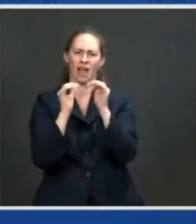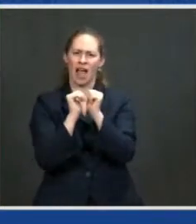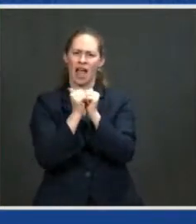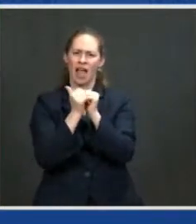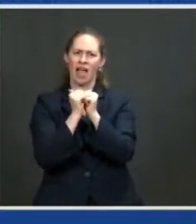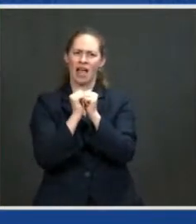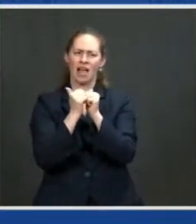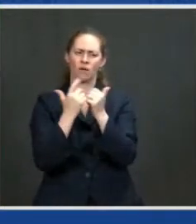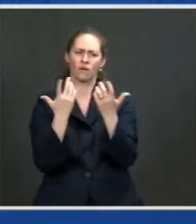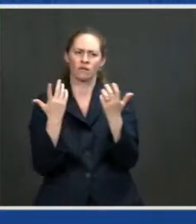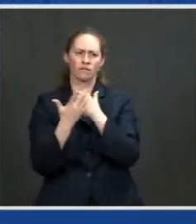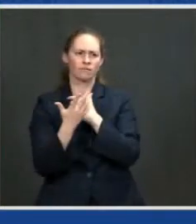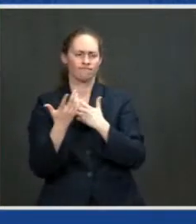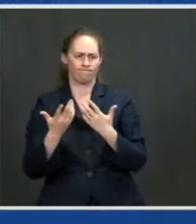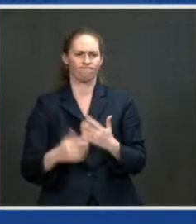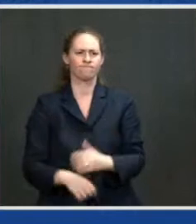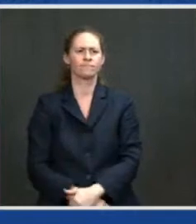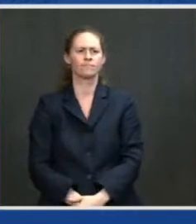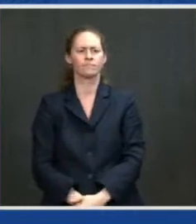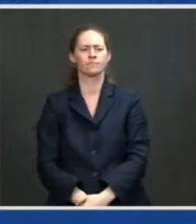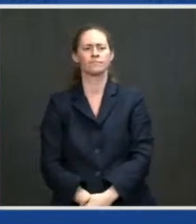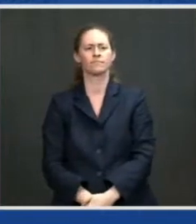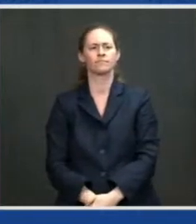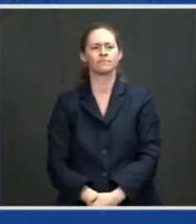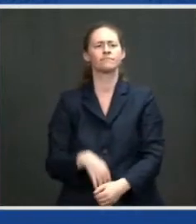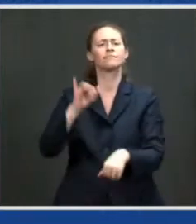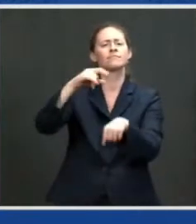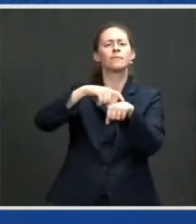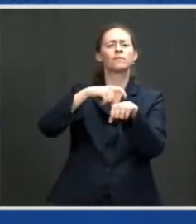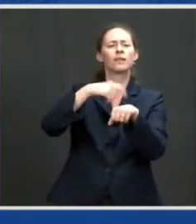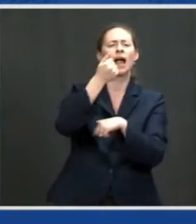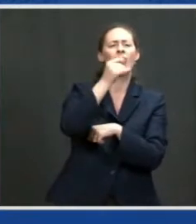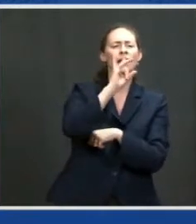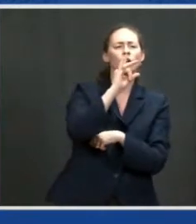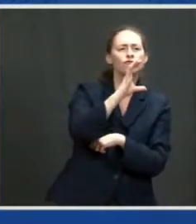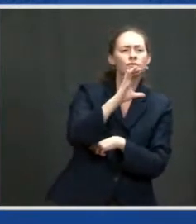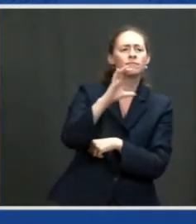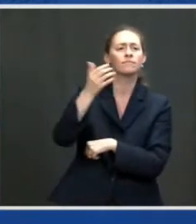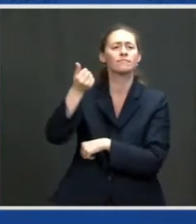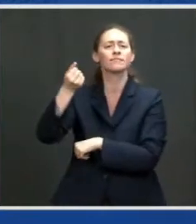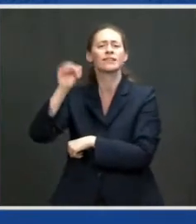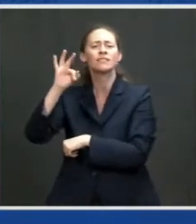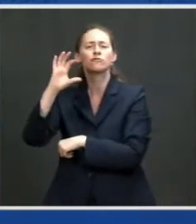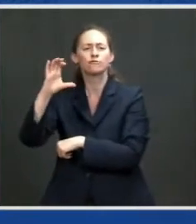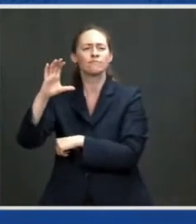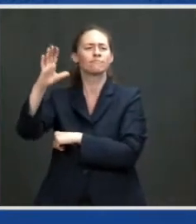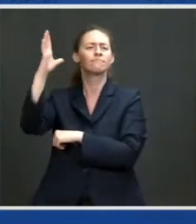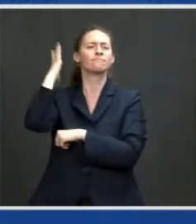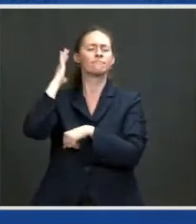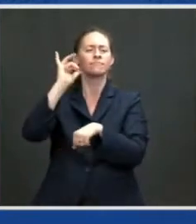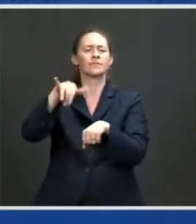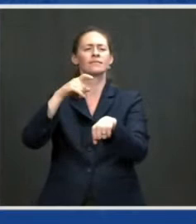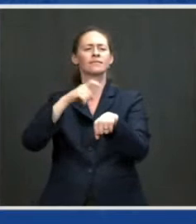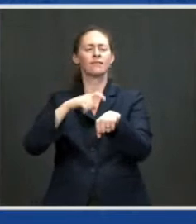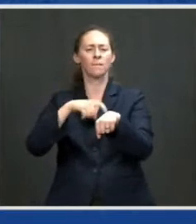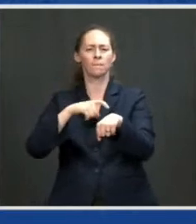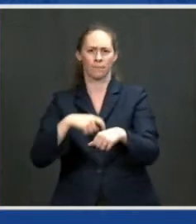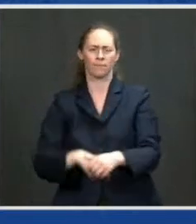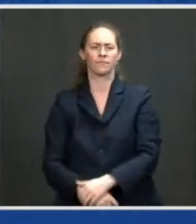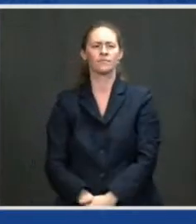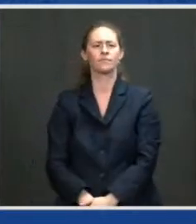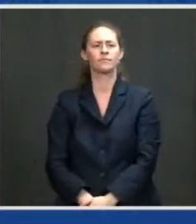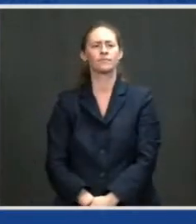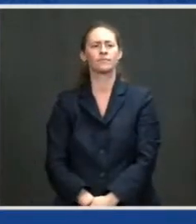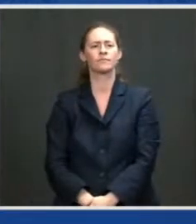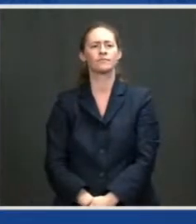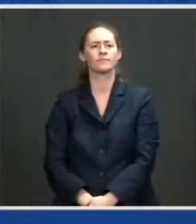the late 1800s, early 1900s, we're the first nation in the world to say, we're going to have 12 years of